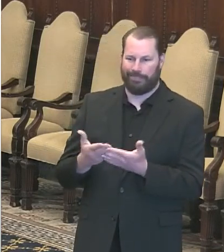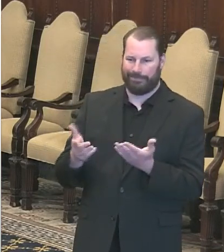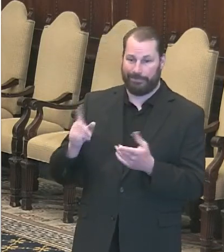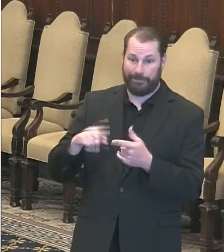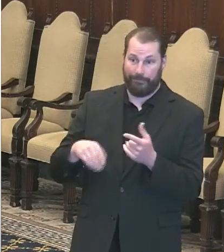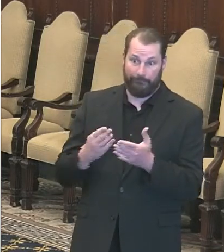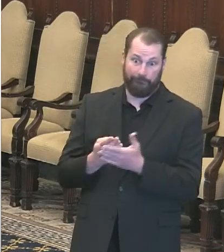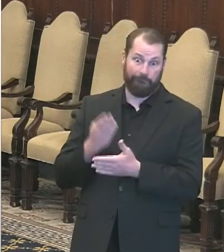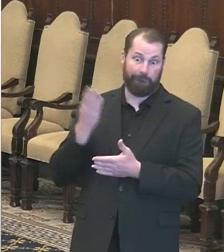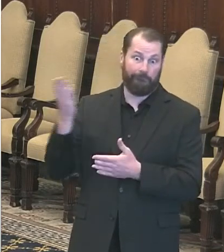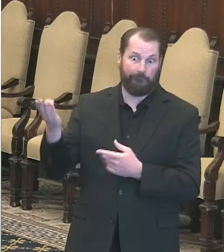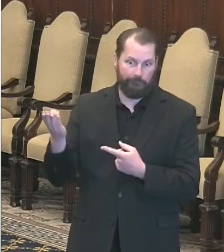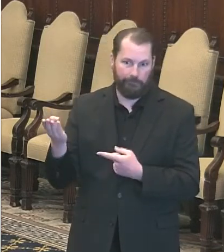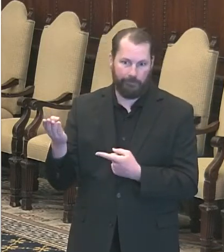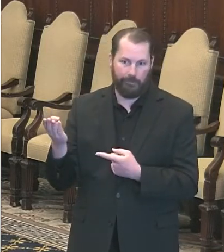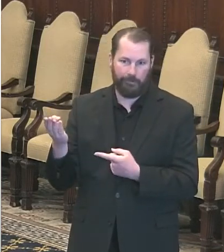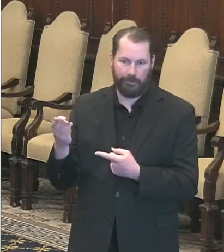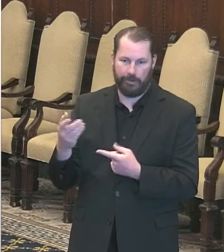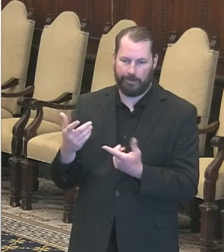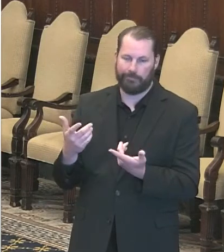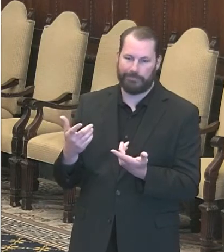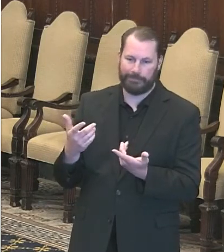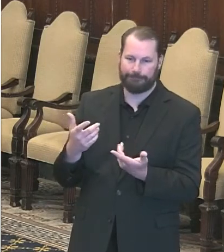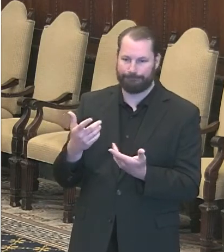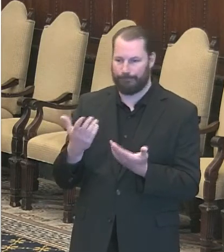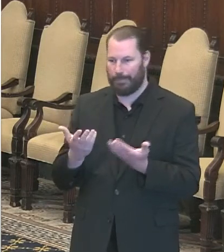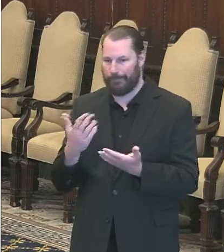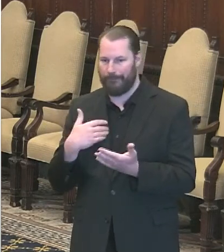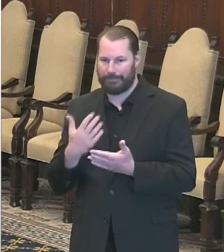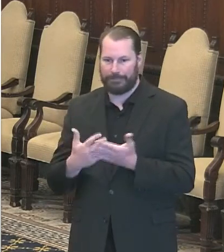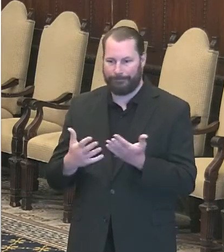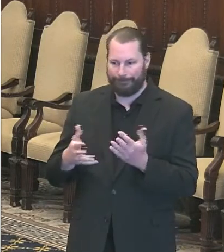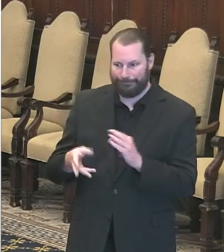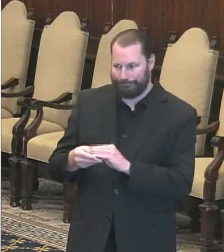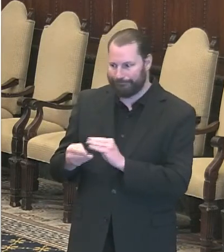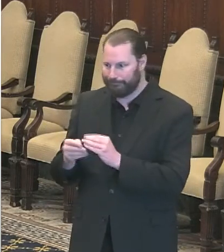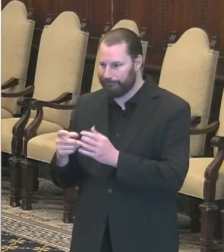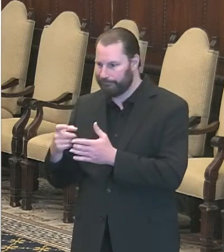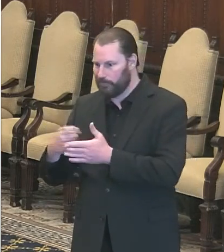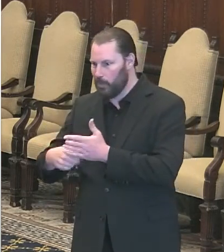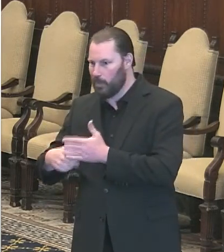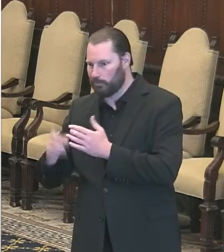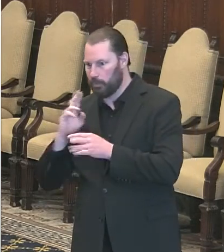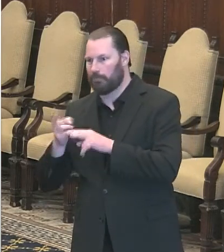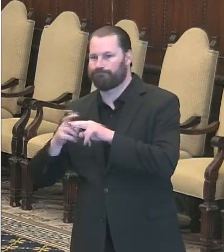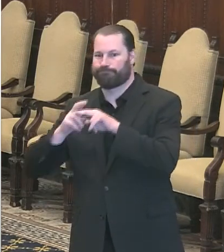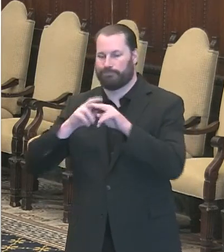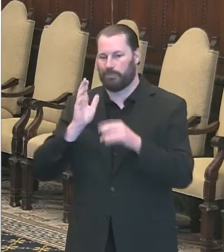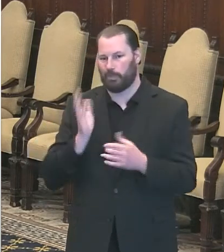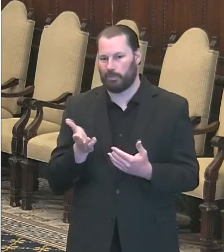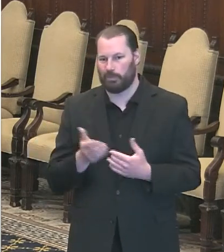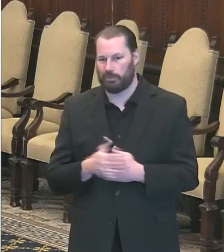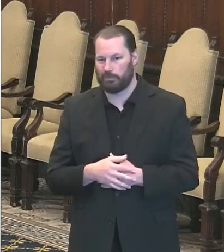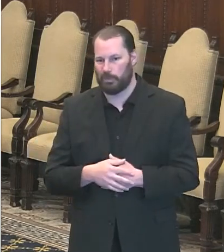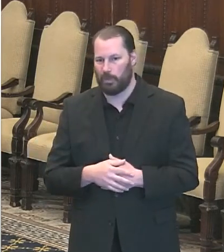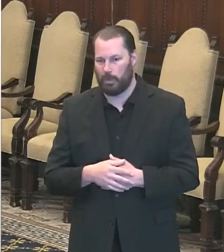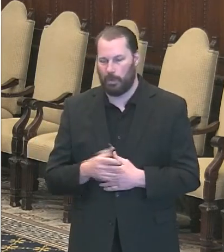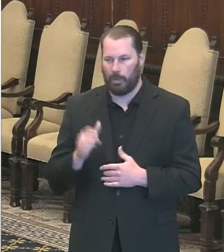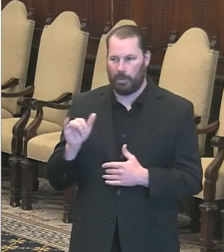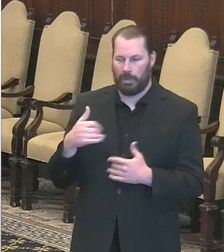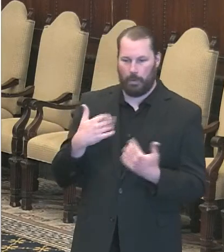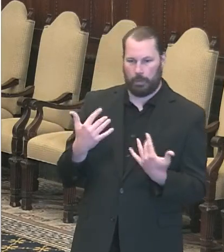but there may be additional costs that they would incur. And if so, then this, we hope, would be a mechanism to support that.